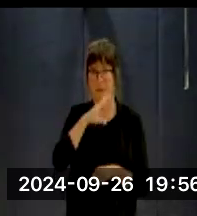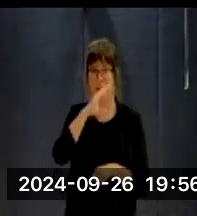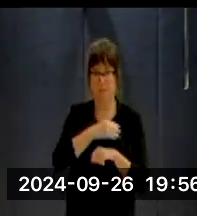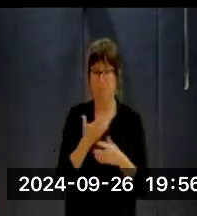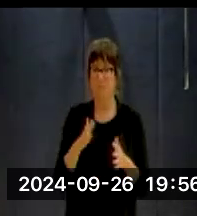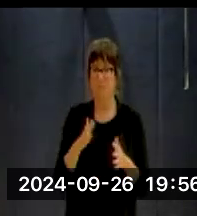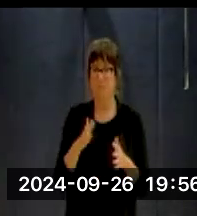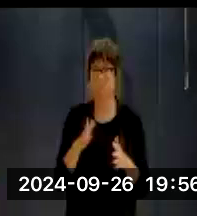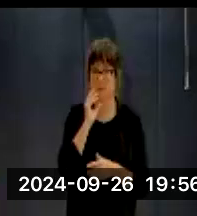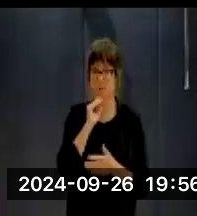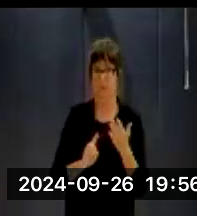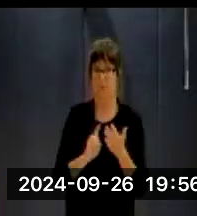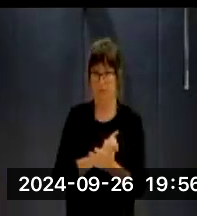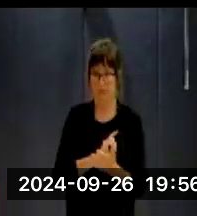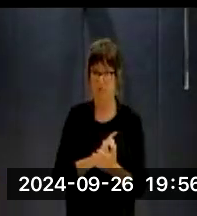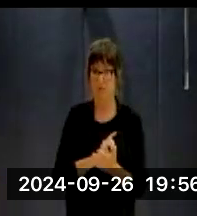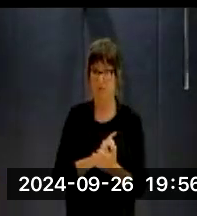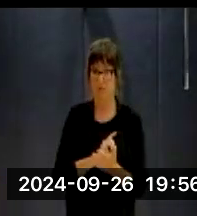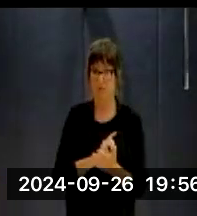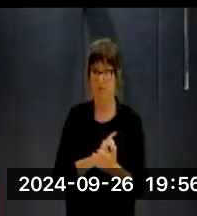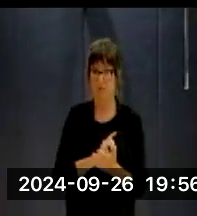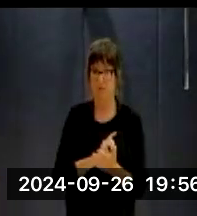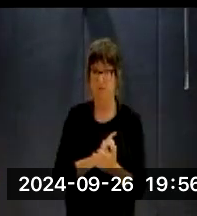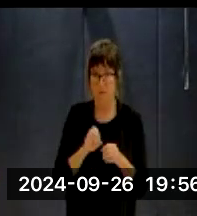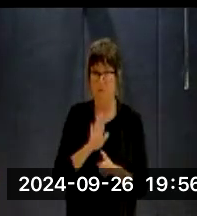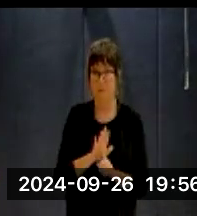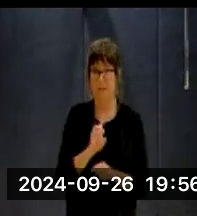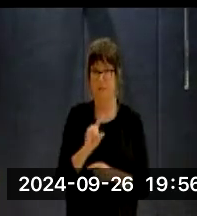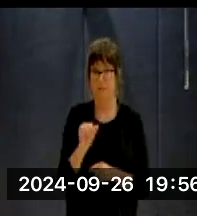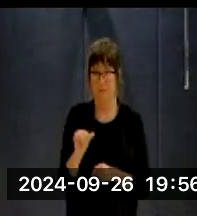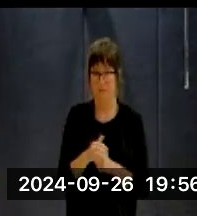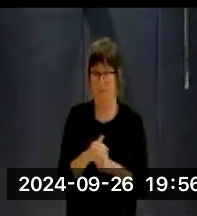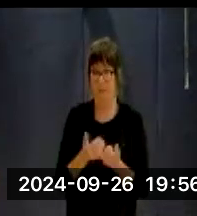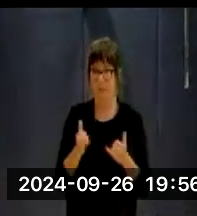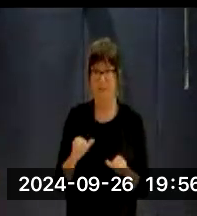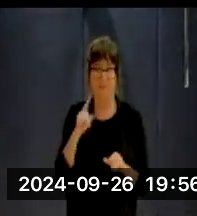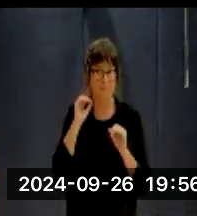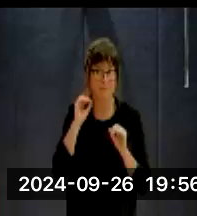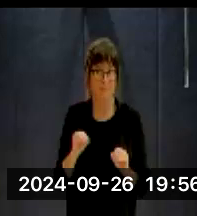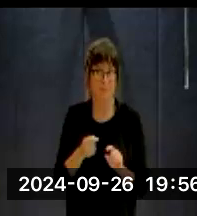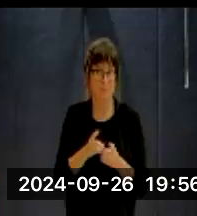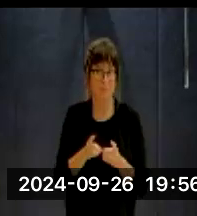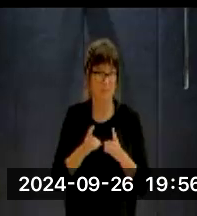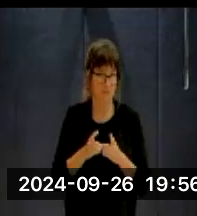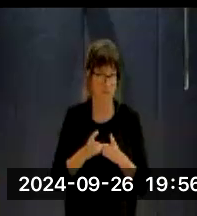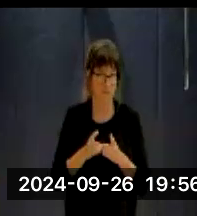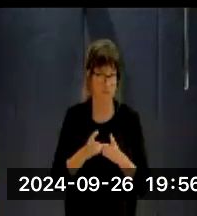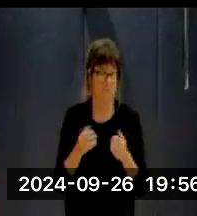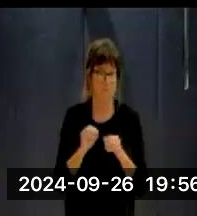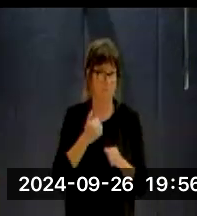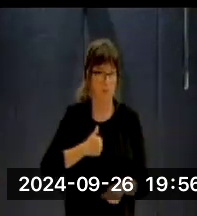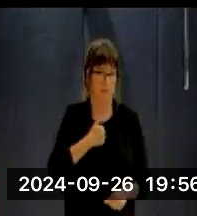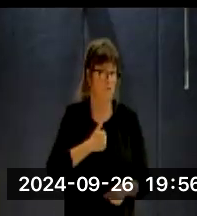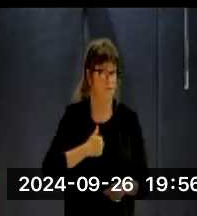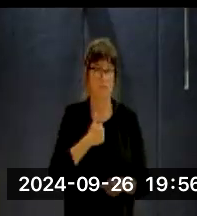discriminated in reason of his disability. And still we haven't heard from the district. No apologies,